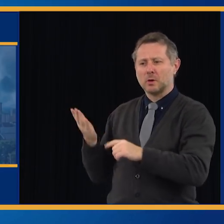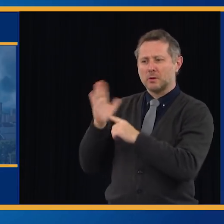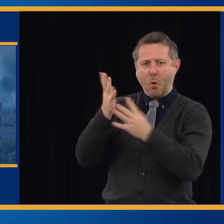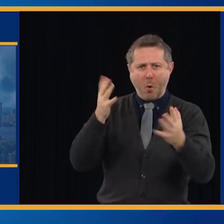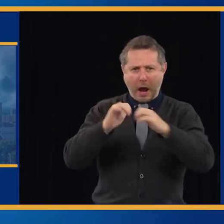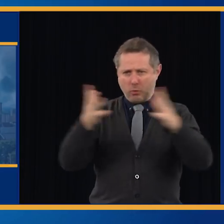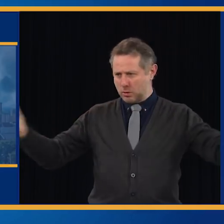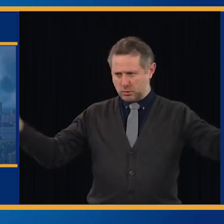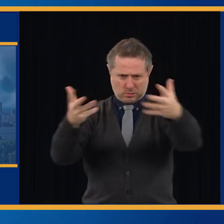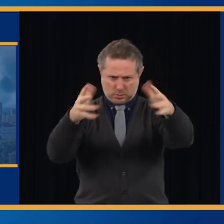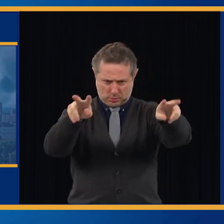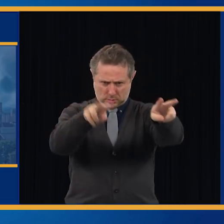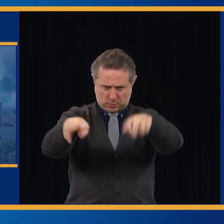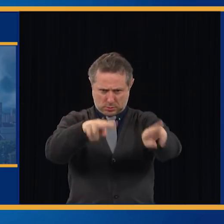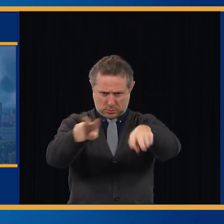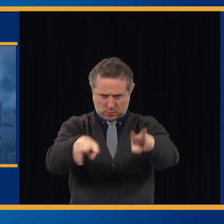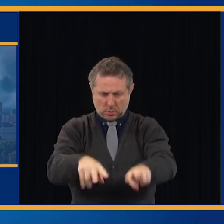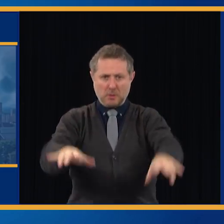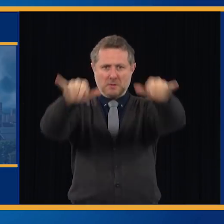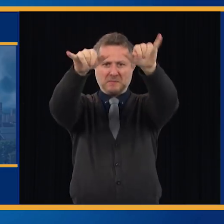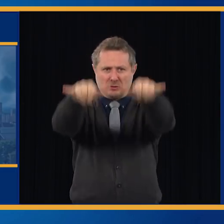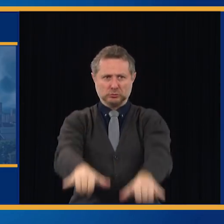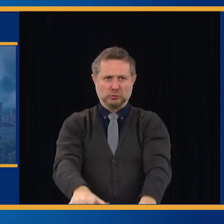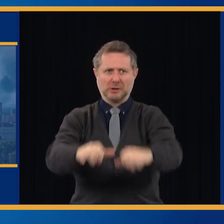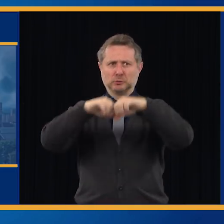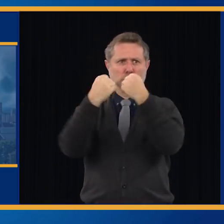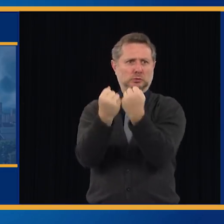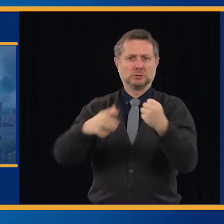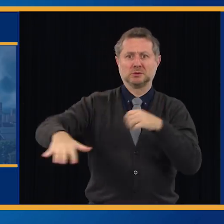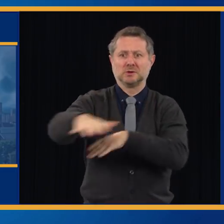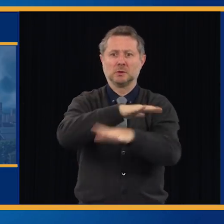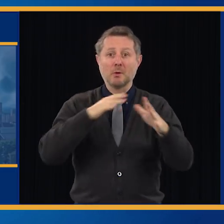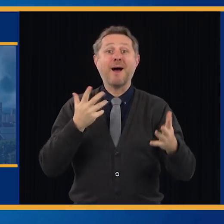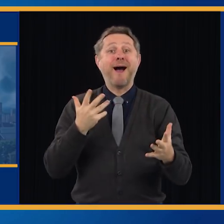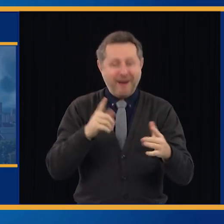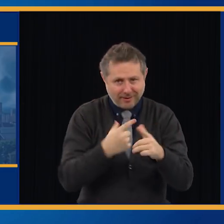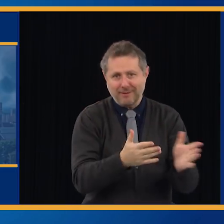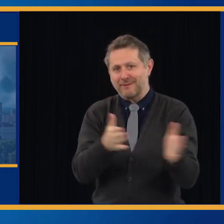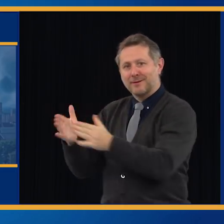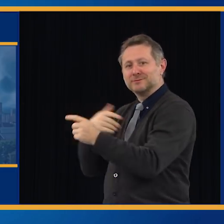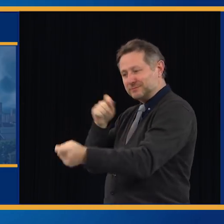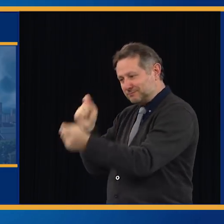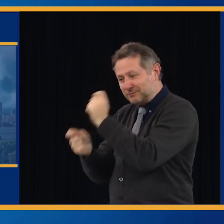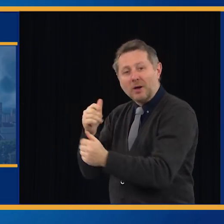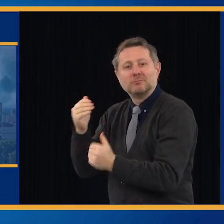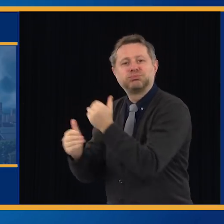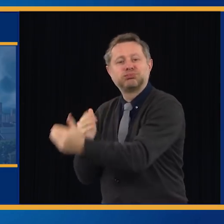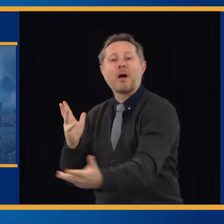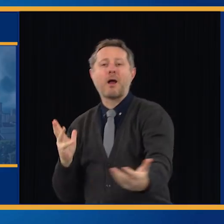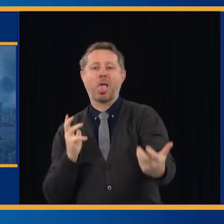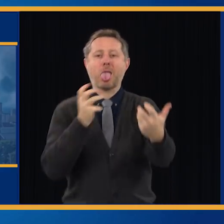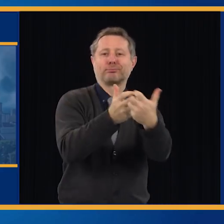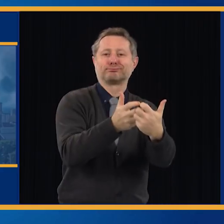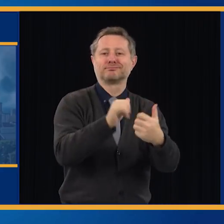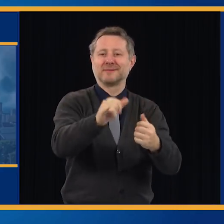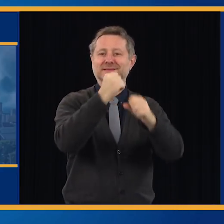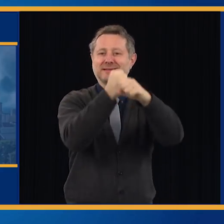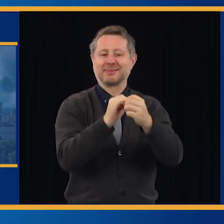society and calibrate your reopening to those measurements, right? So